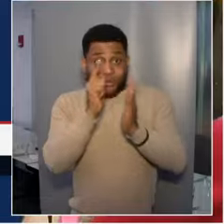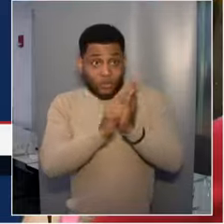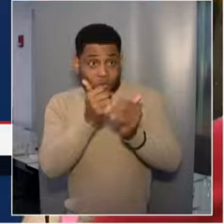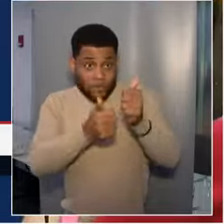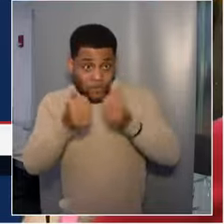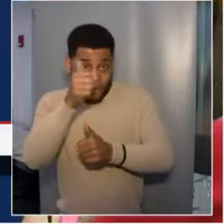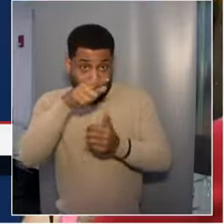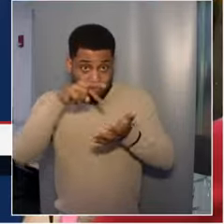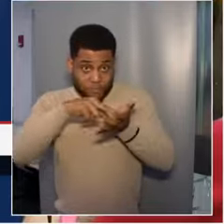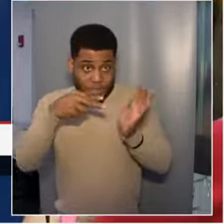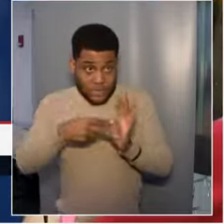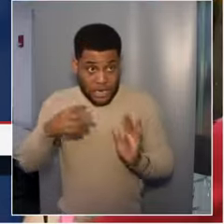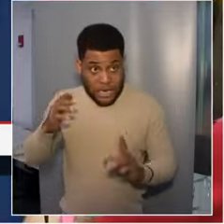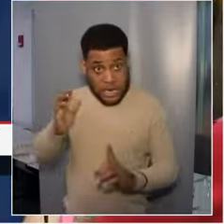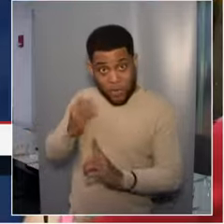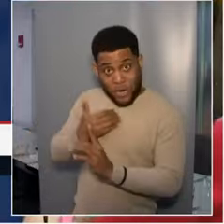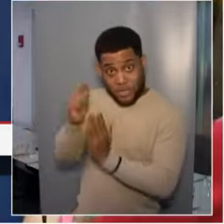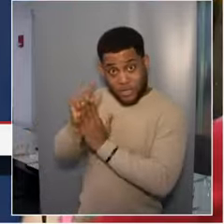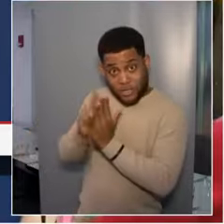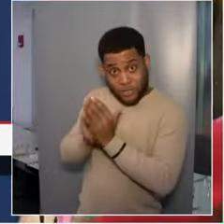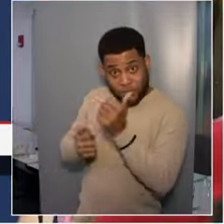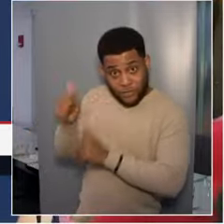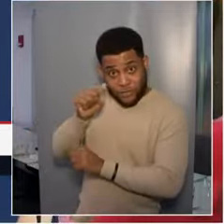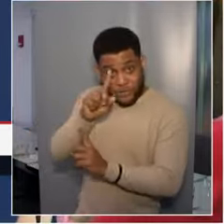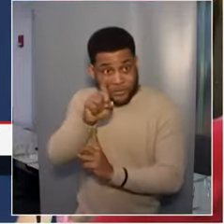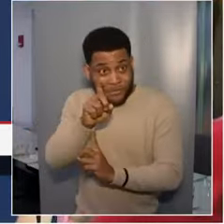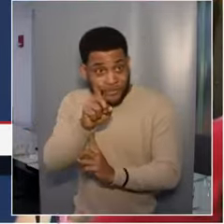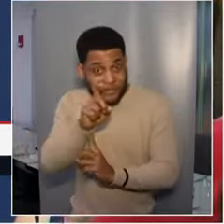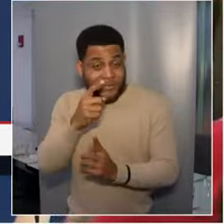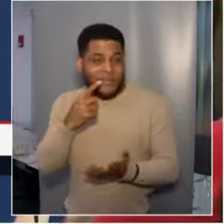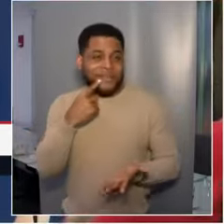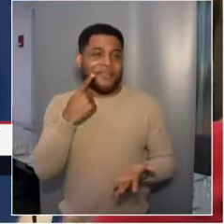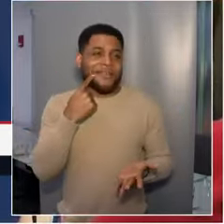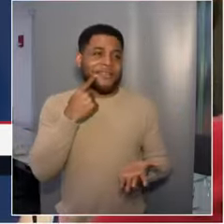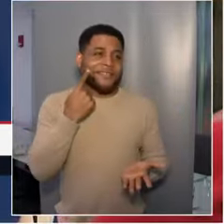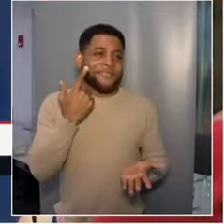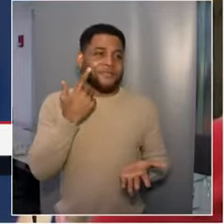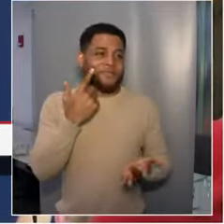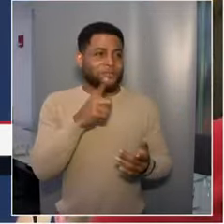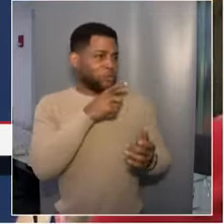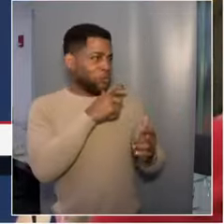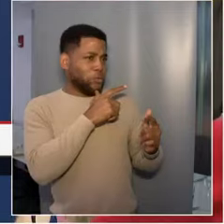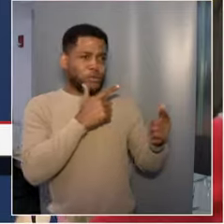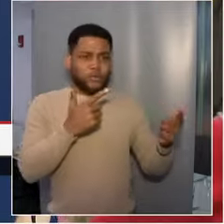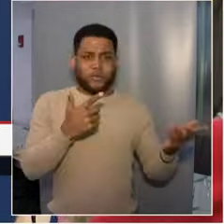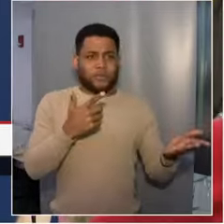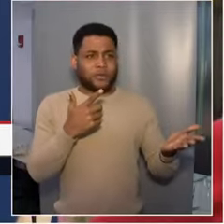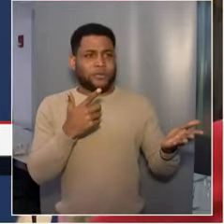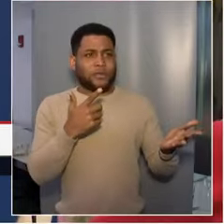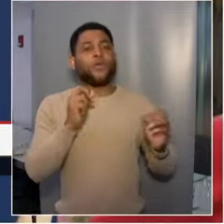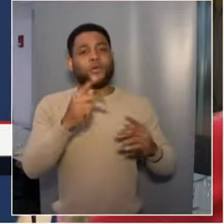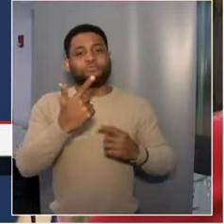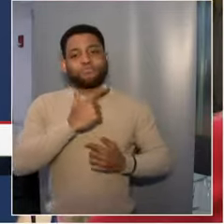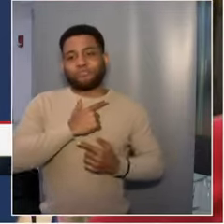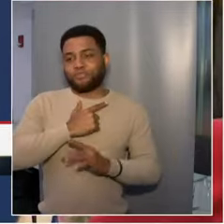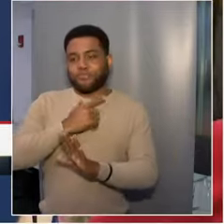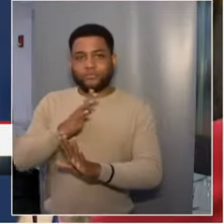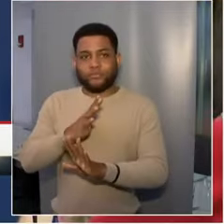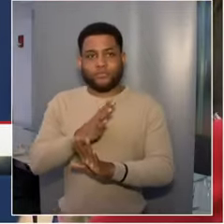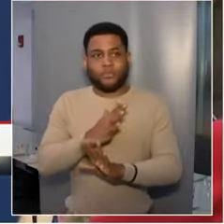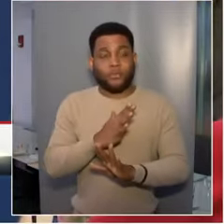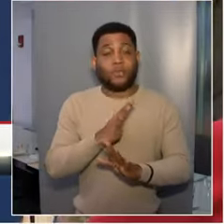let Shall I? you, yeah, Oh, you do that oh. one. Okay, so Go ahead. we're a very thoughtful, mindful business. We're